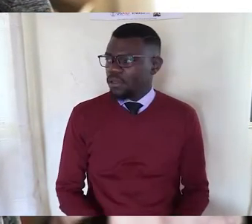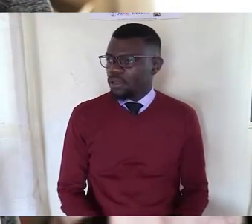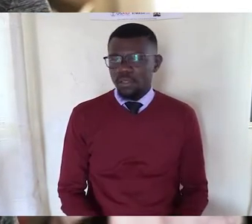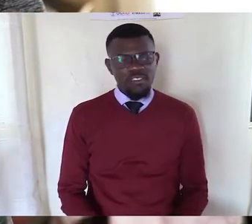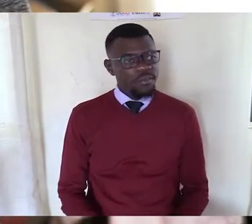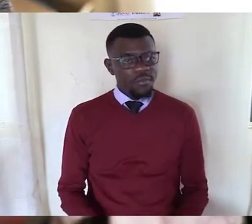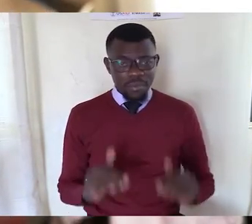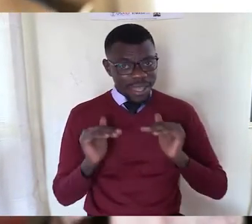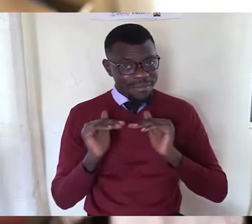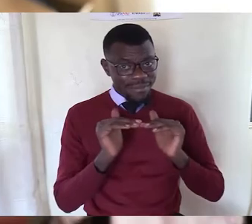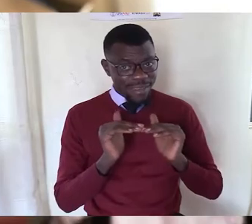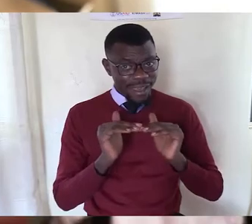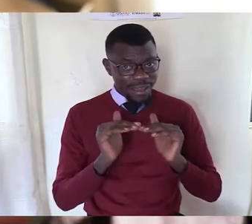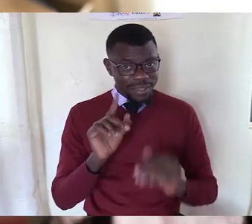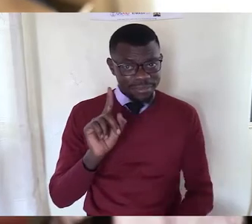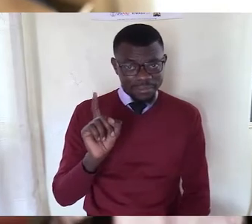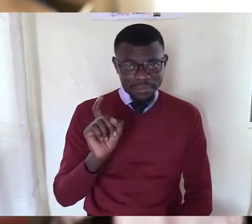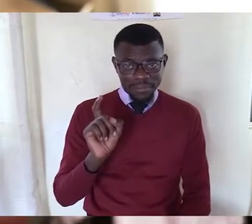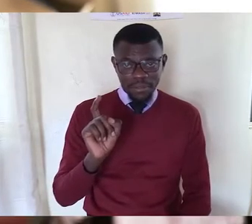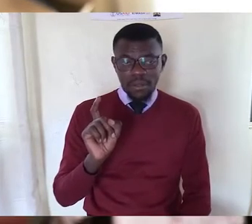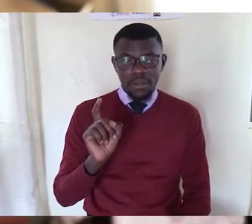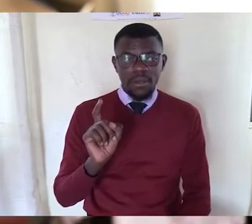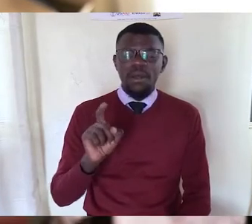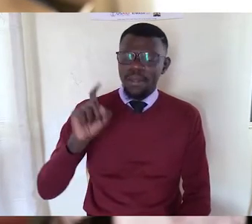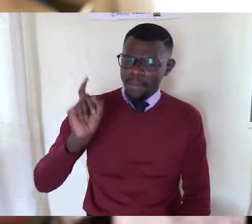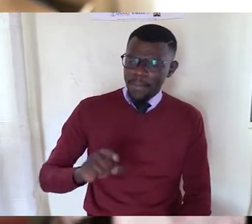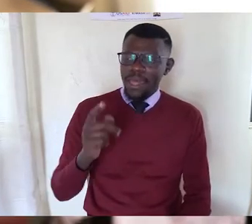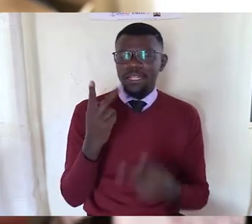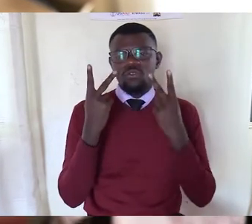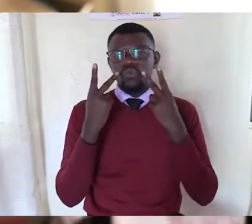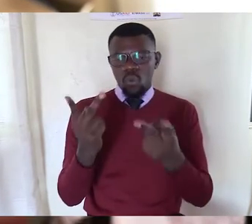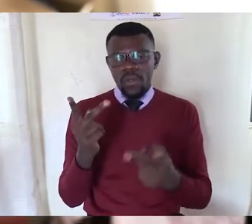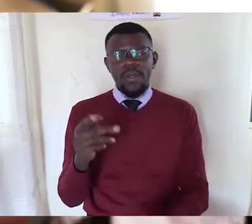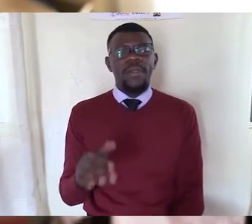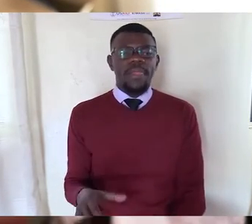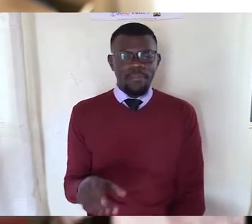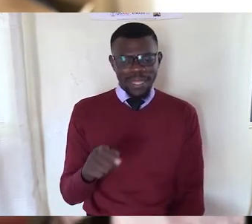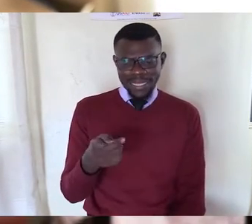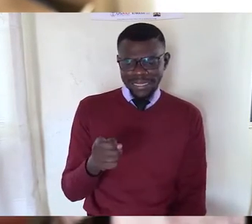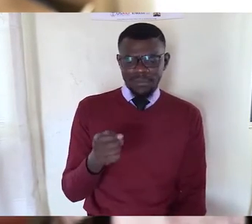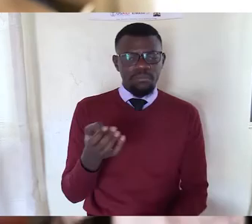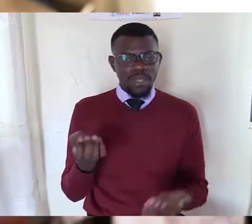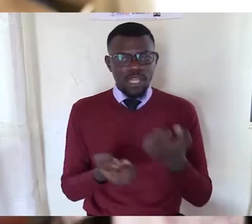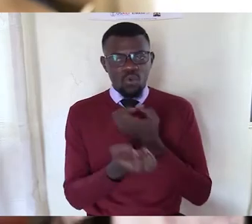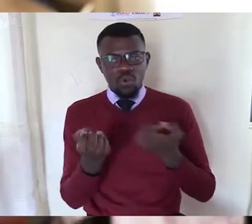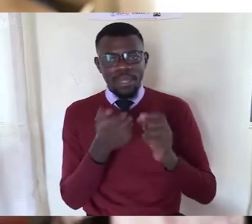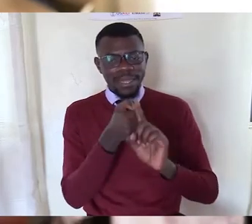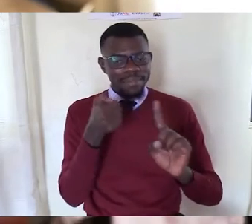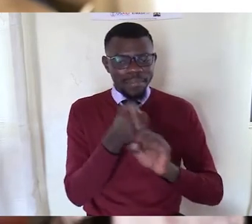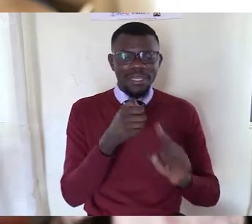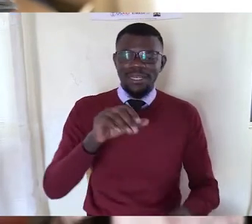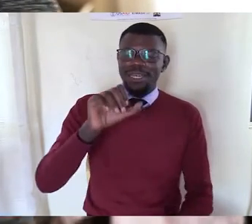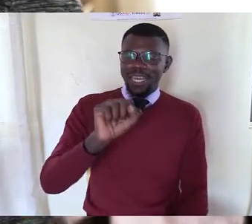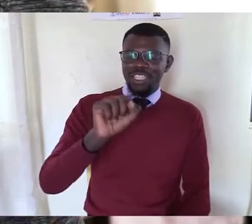Really, is that fair? So we must look at those key economic impacts of